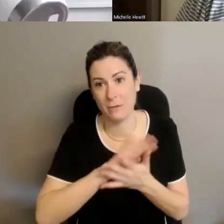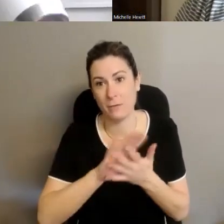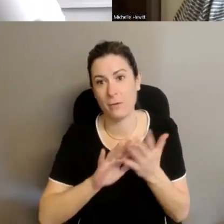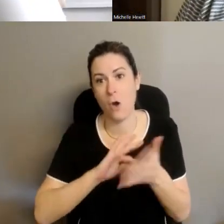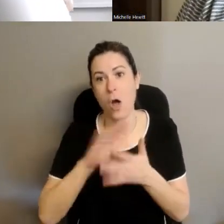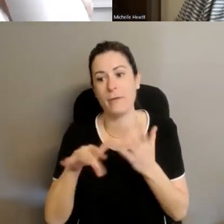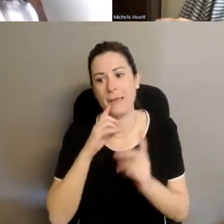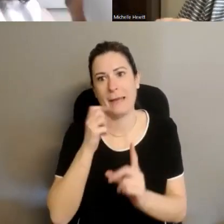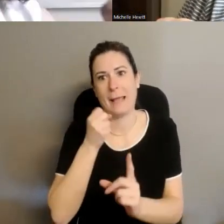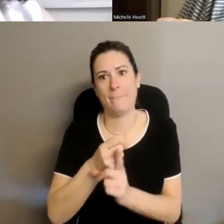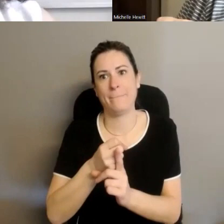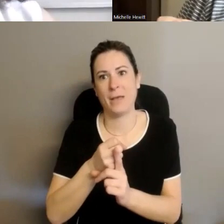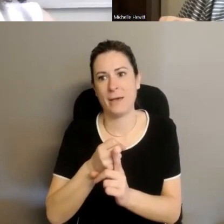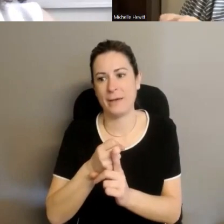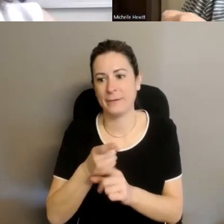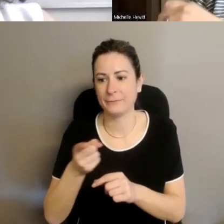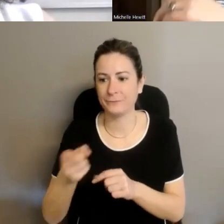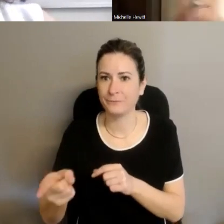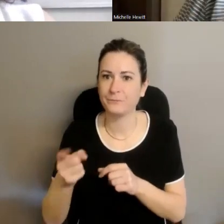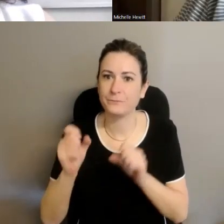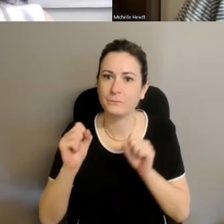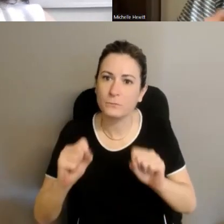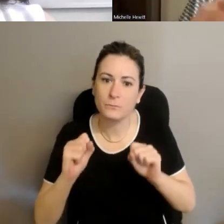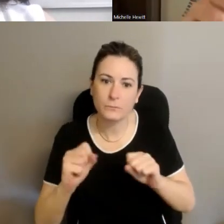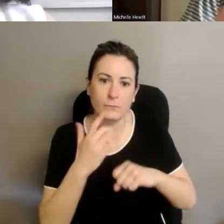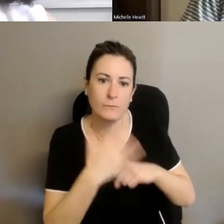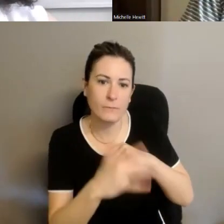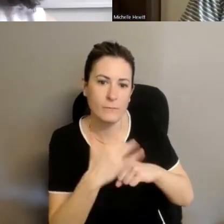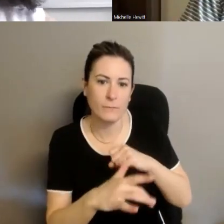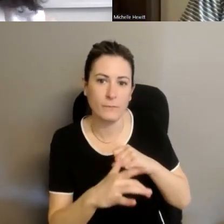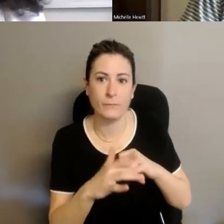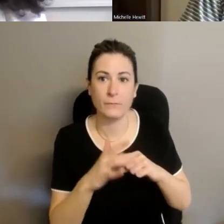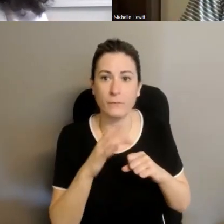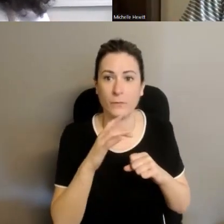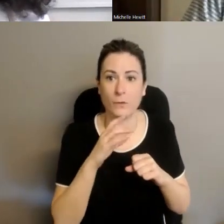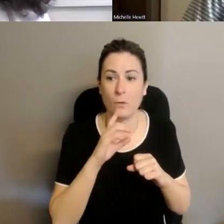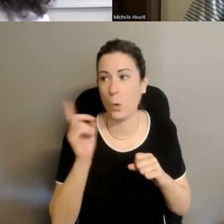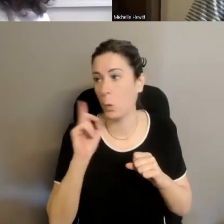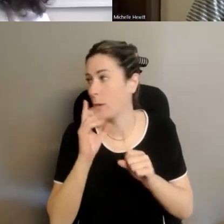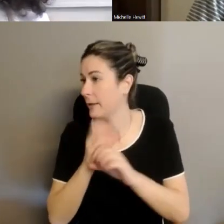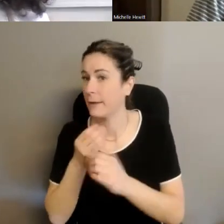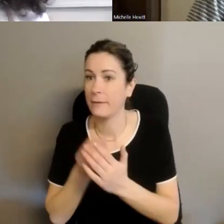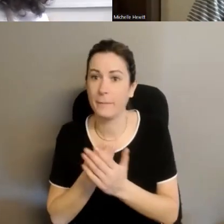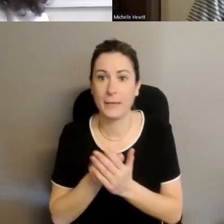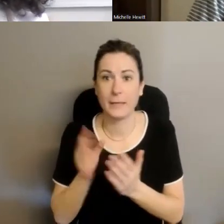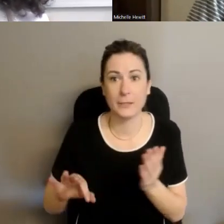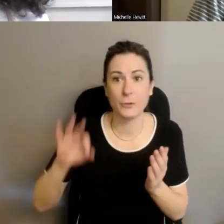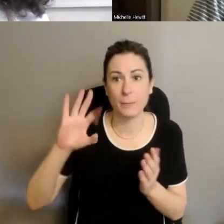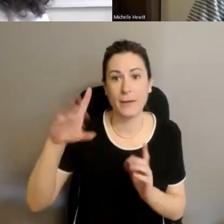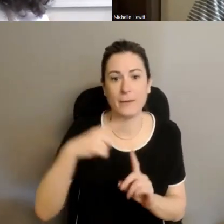people may be able to access funds to be able to pay that rent. I just want to,